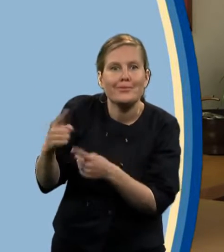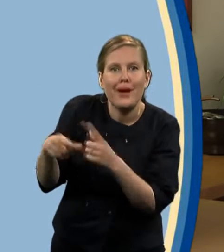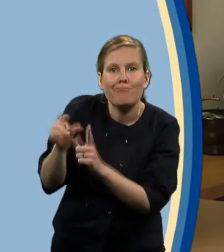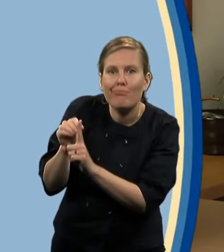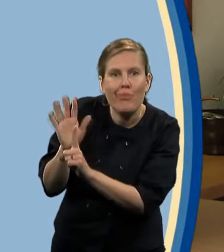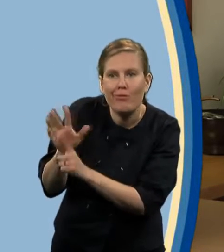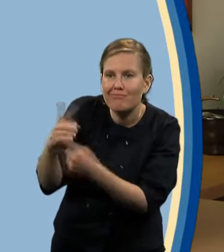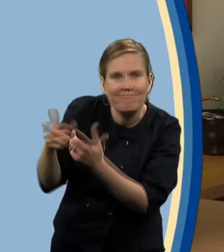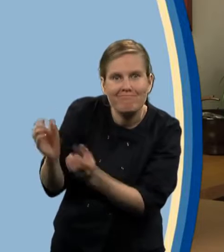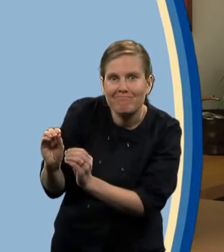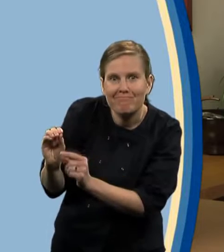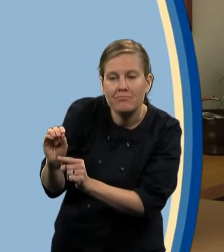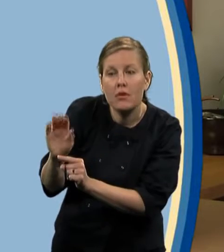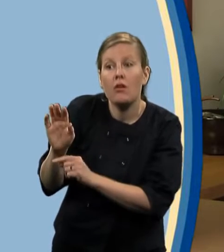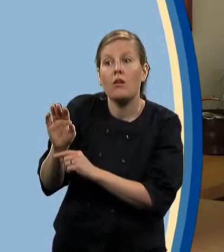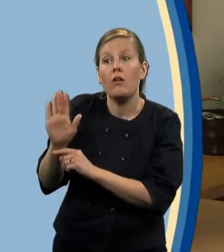sign language exposure,